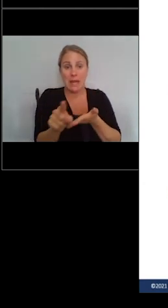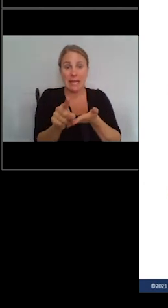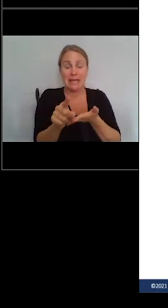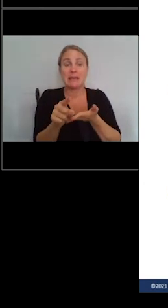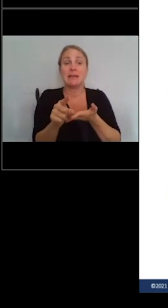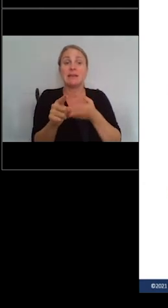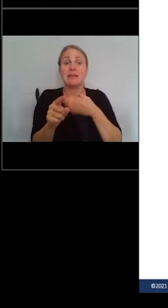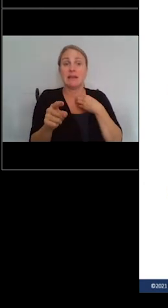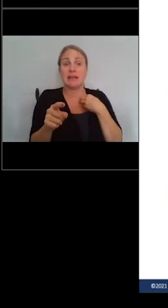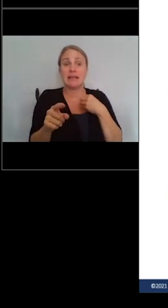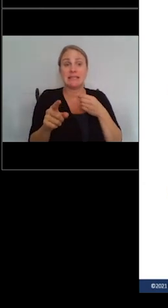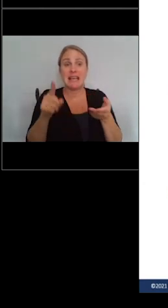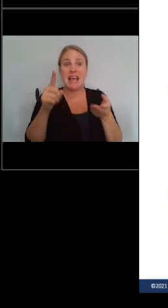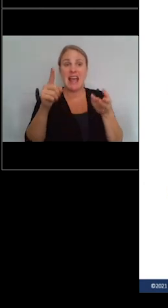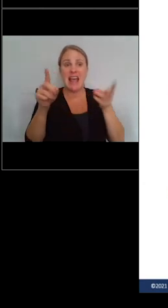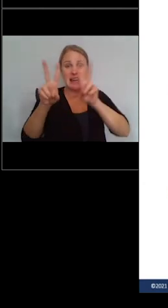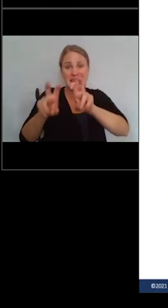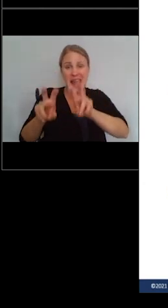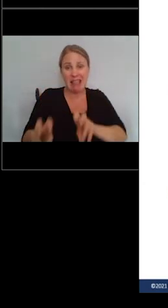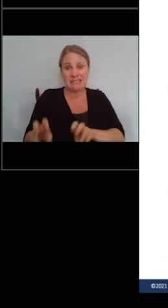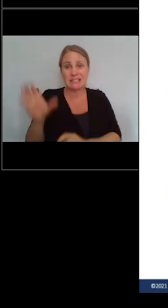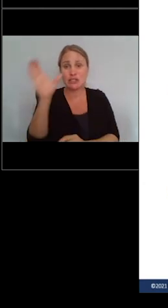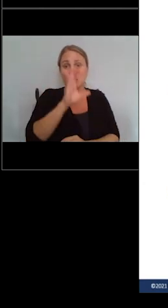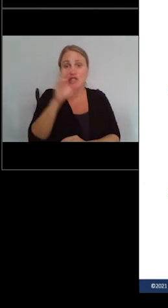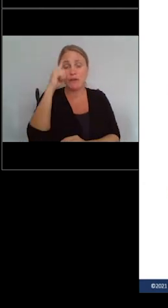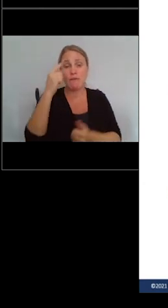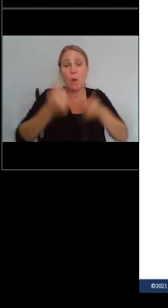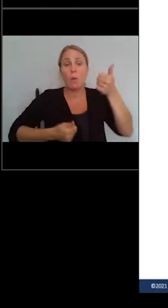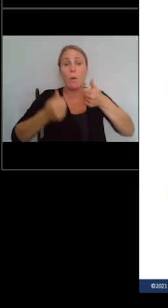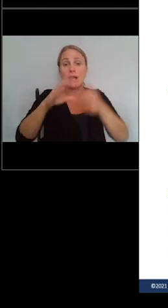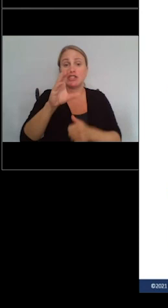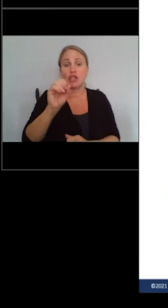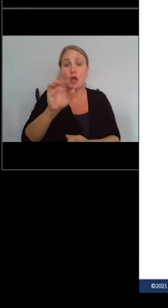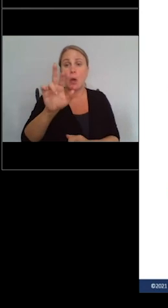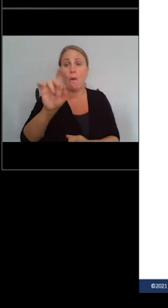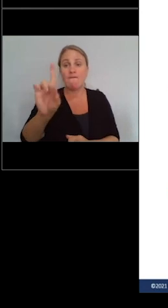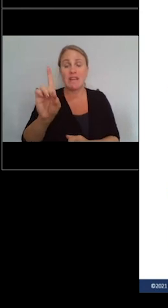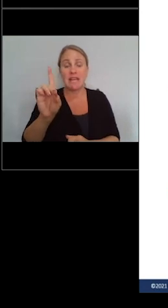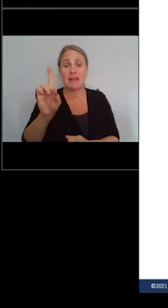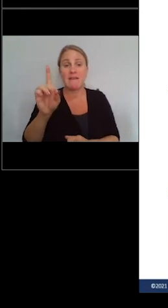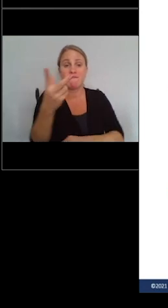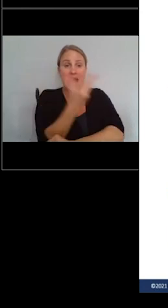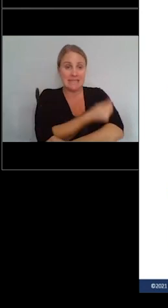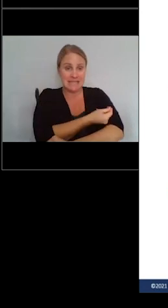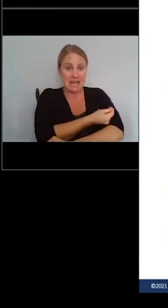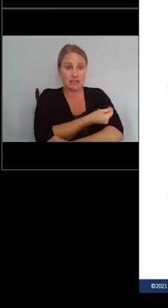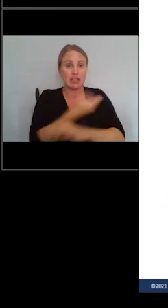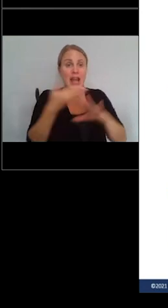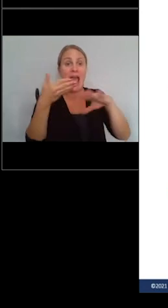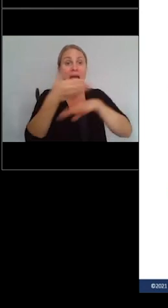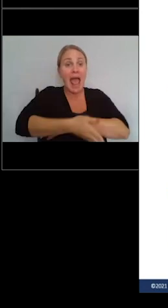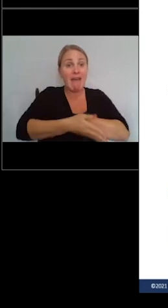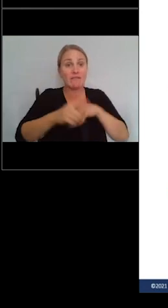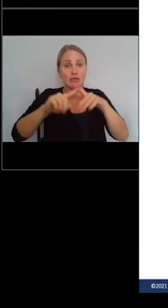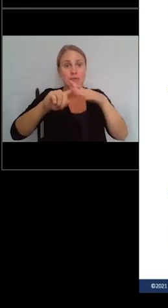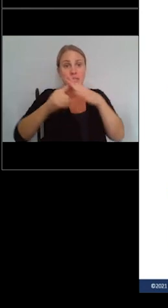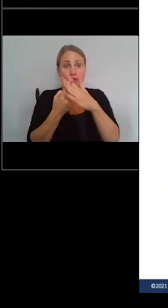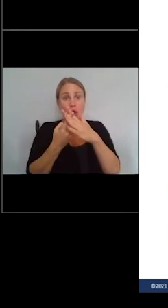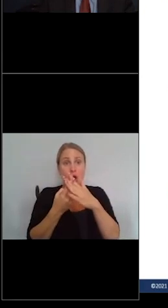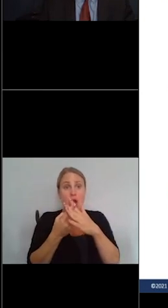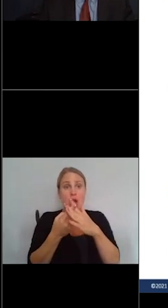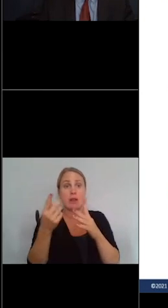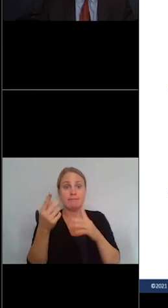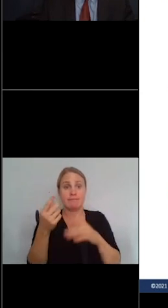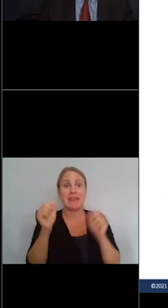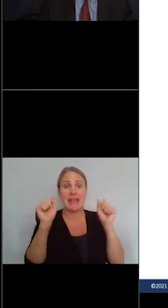retrospective analysis looking at whether COVID vaccination after the onset of COVID can